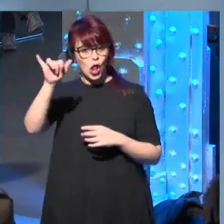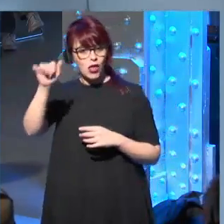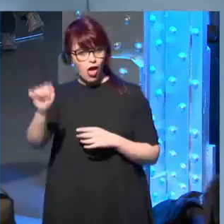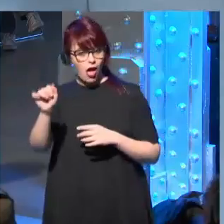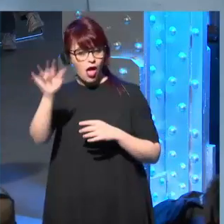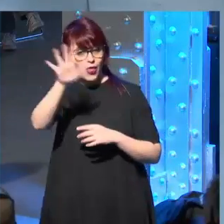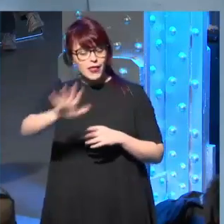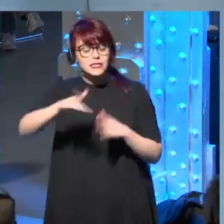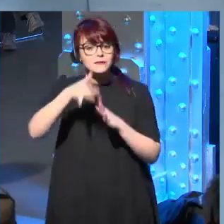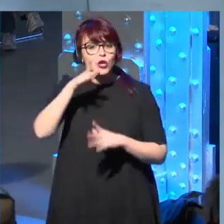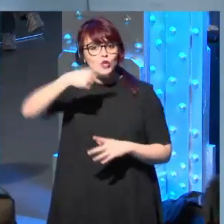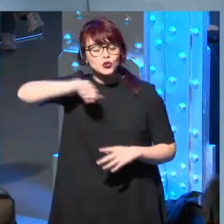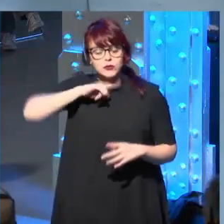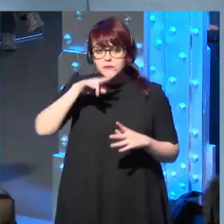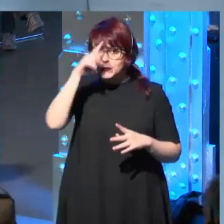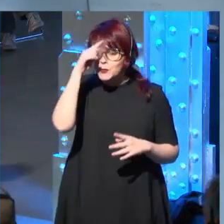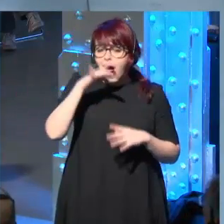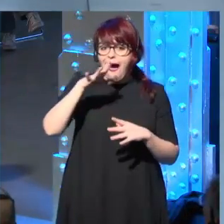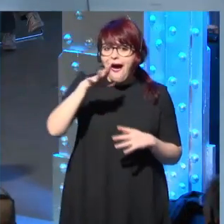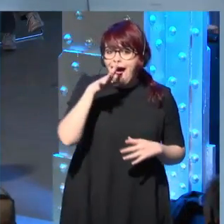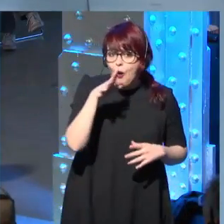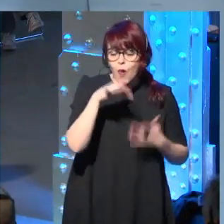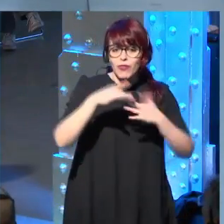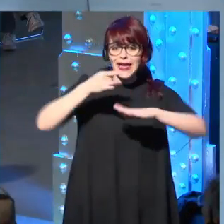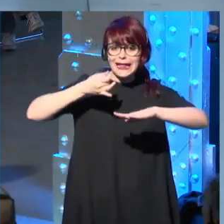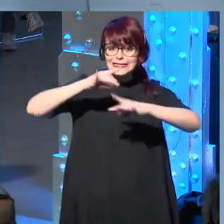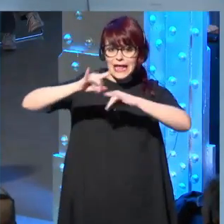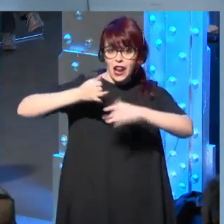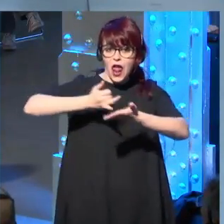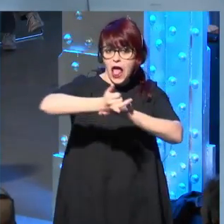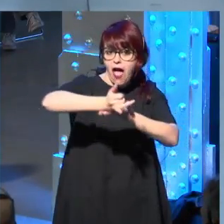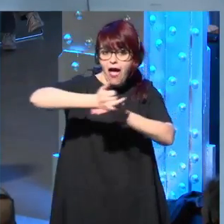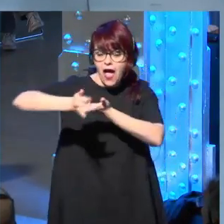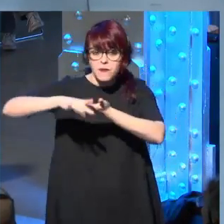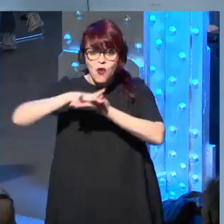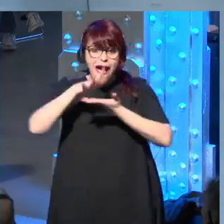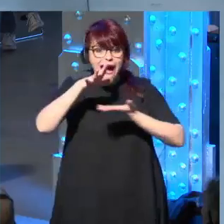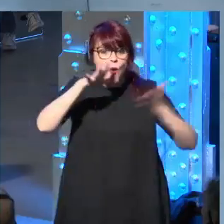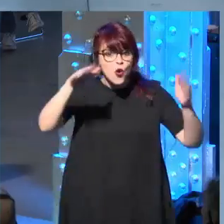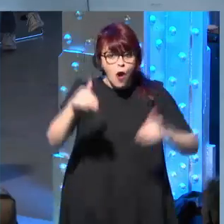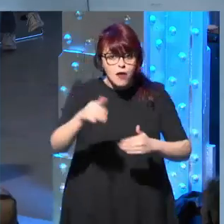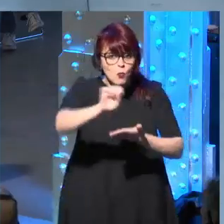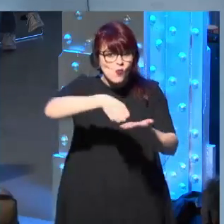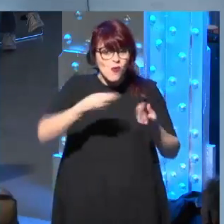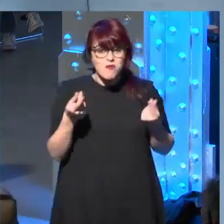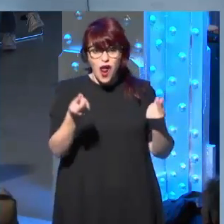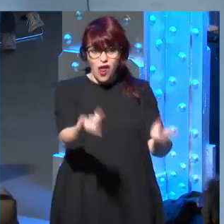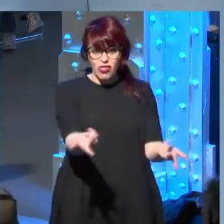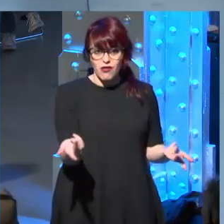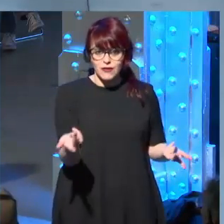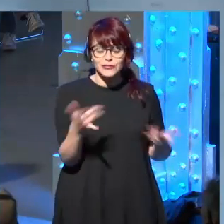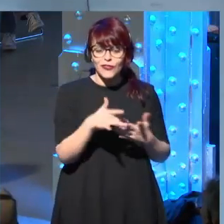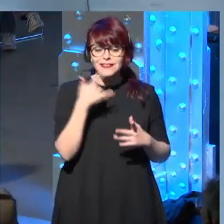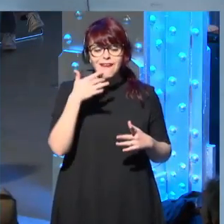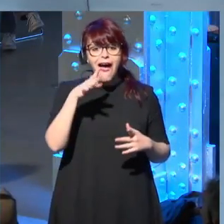important. You may have a land, but if you don't have water, then it doesn't mean anything. Finding water in a